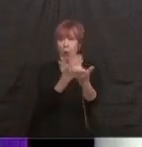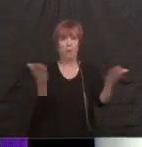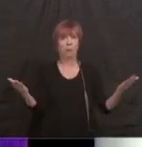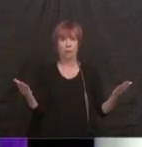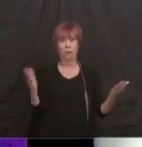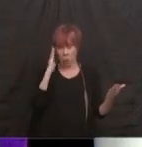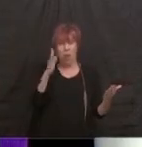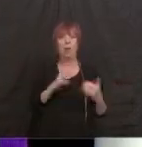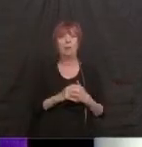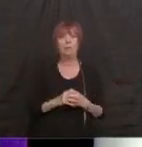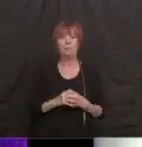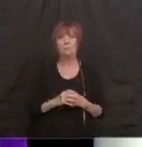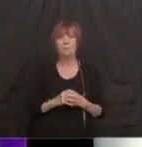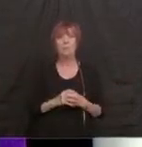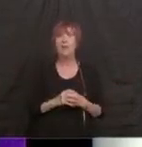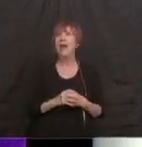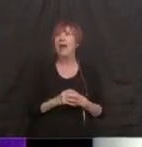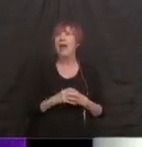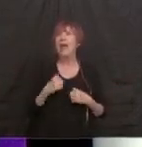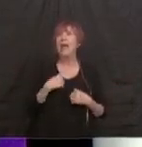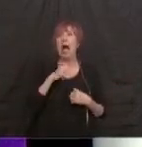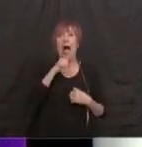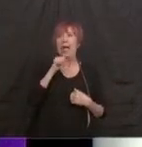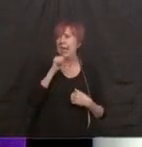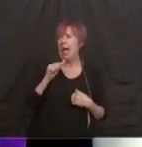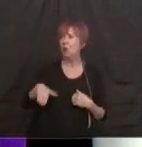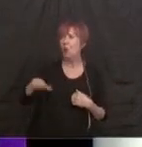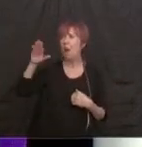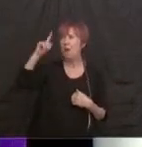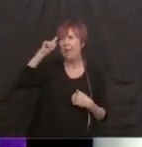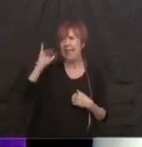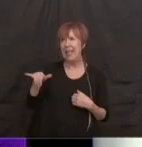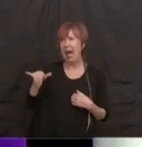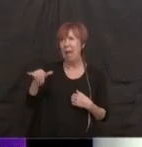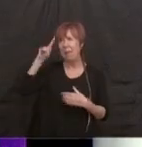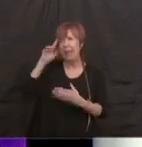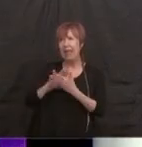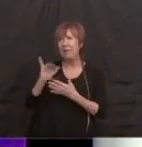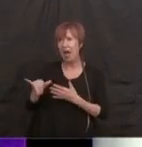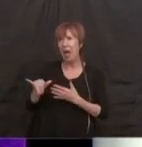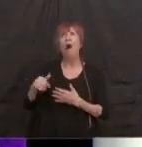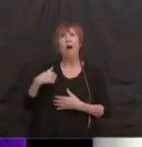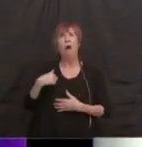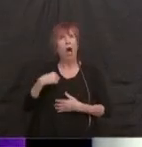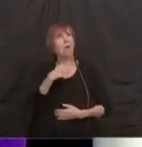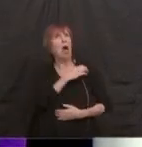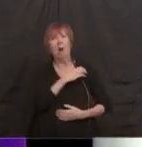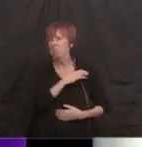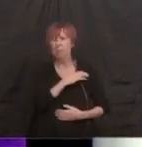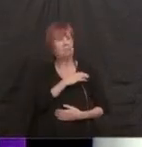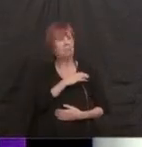supported, right? And I don't think I've ever, I didn't grow up thinking that. I didn't grow up thinking that I had power,